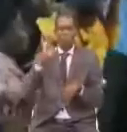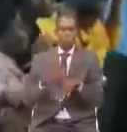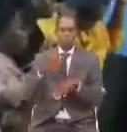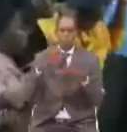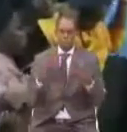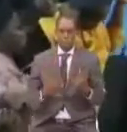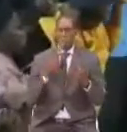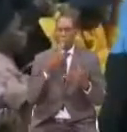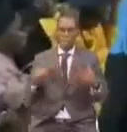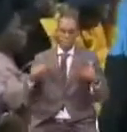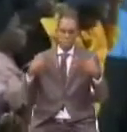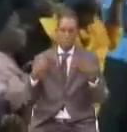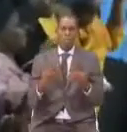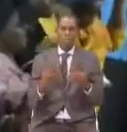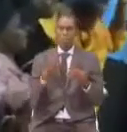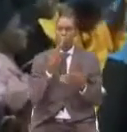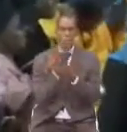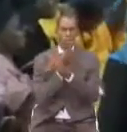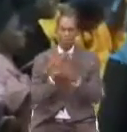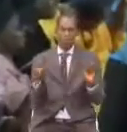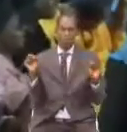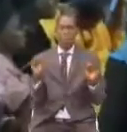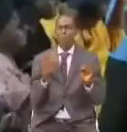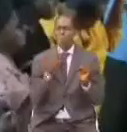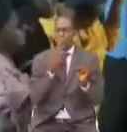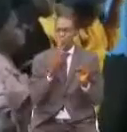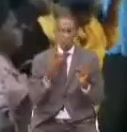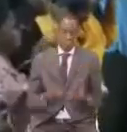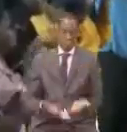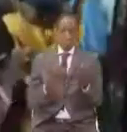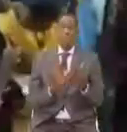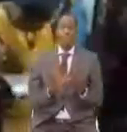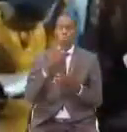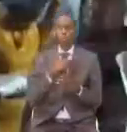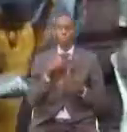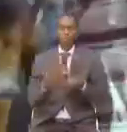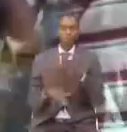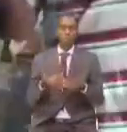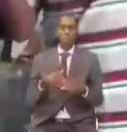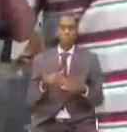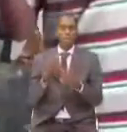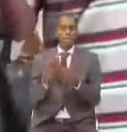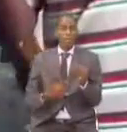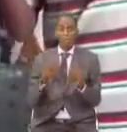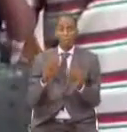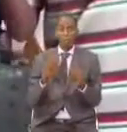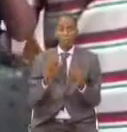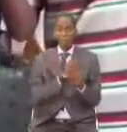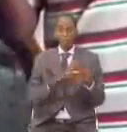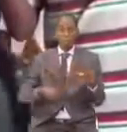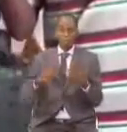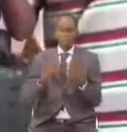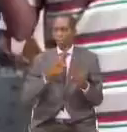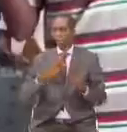healed. Delivered. Rise up and walk. Everywhere, Lord, to the right, to the